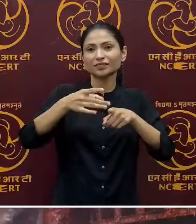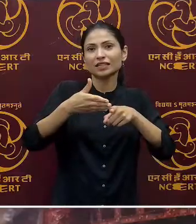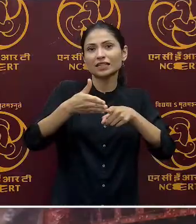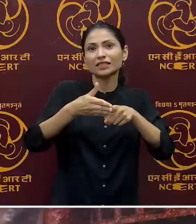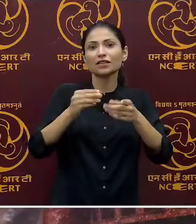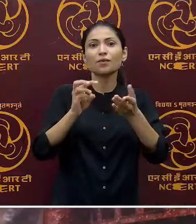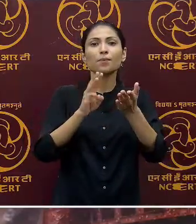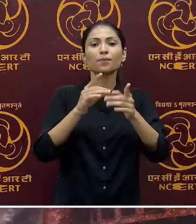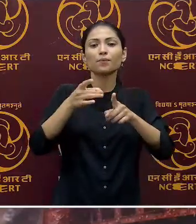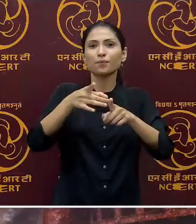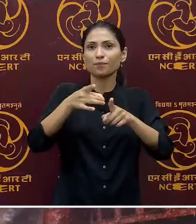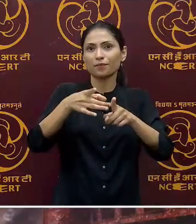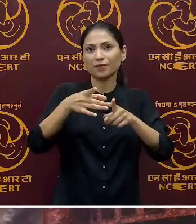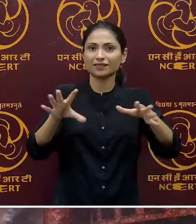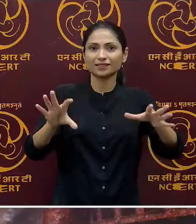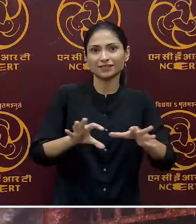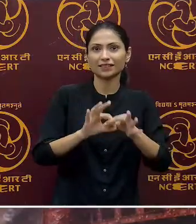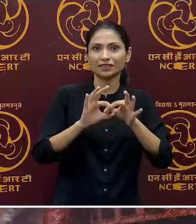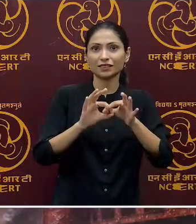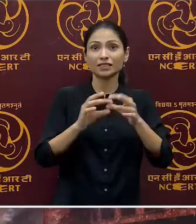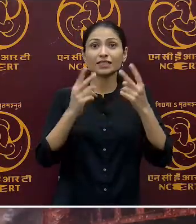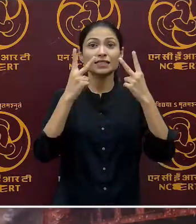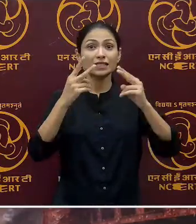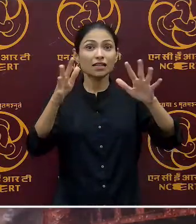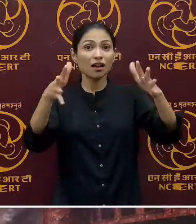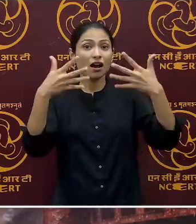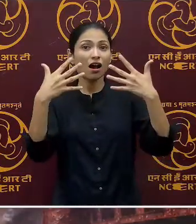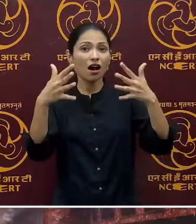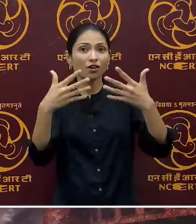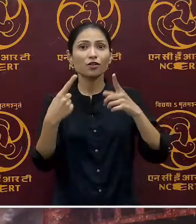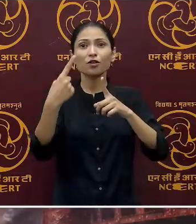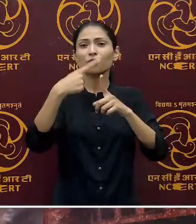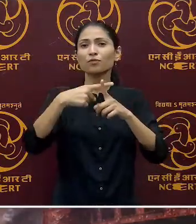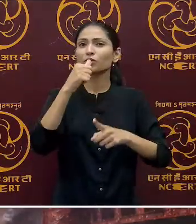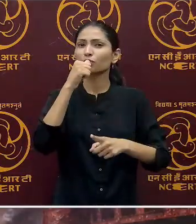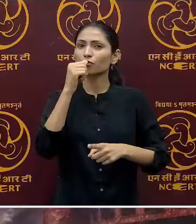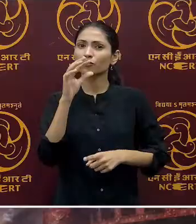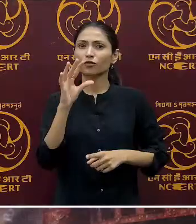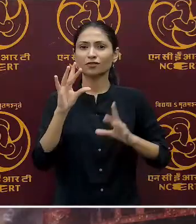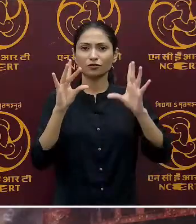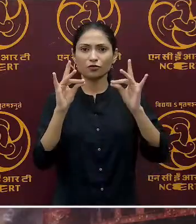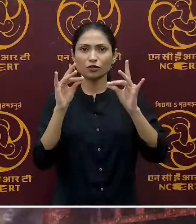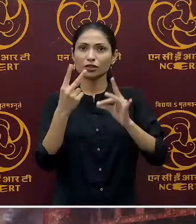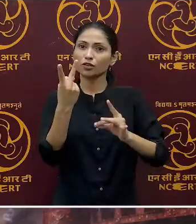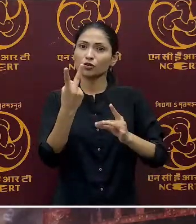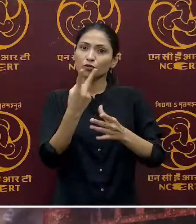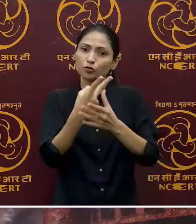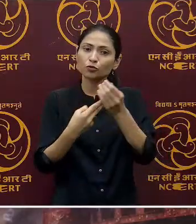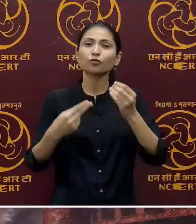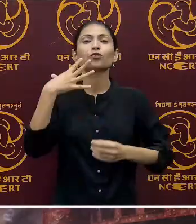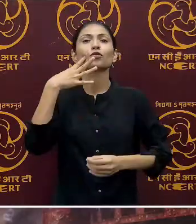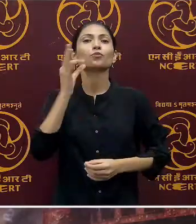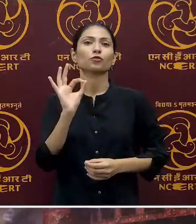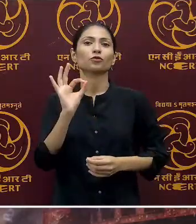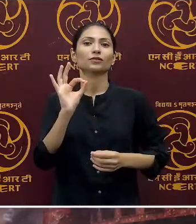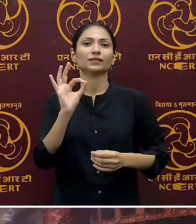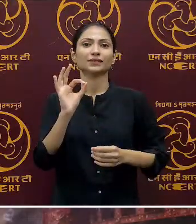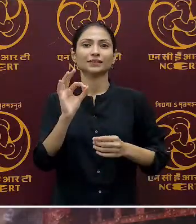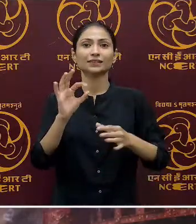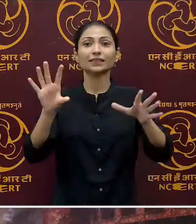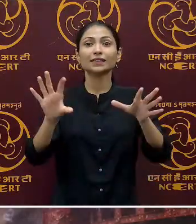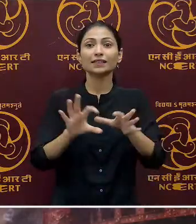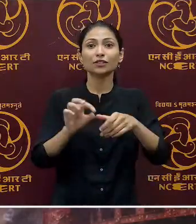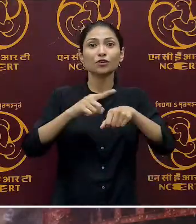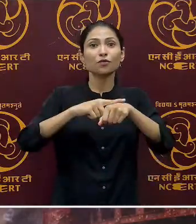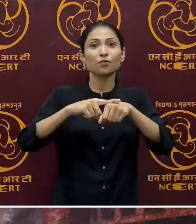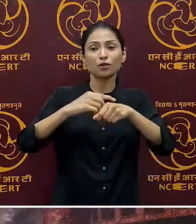how air as well as water both are necessary for the process of rusting. So, when iron or